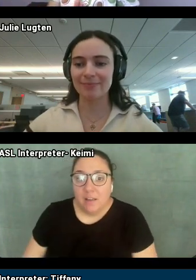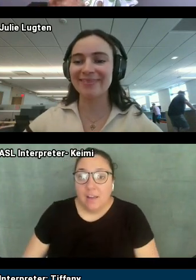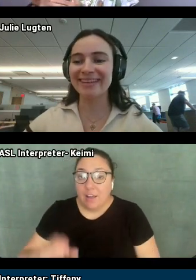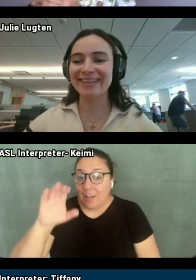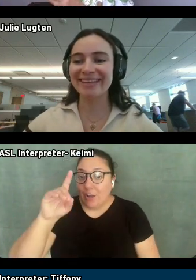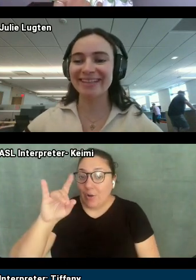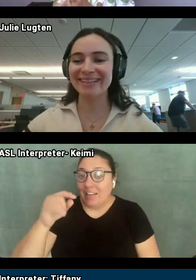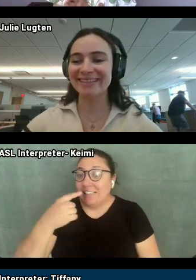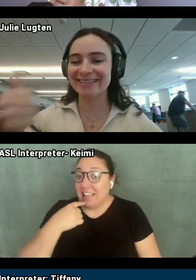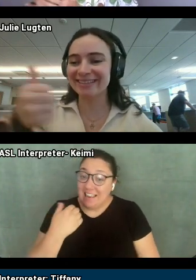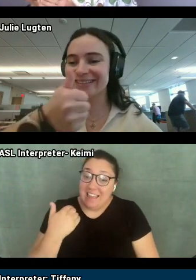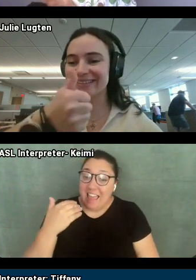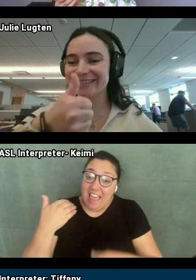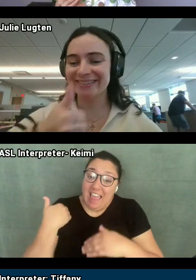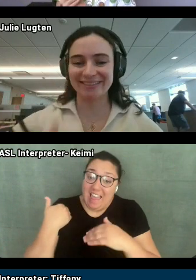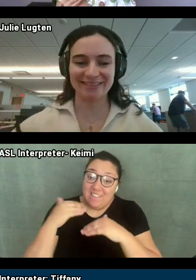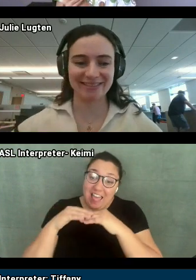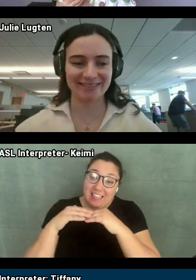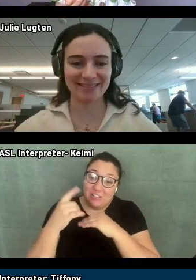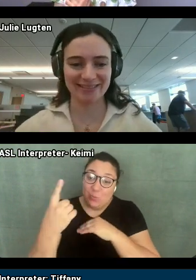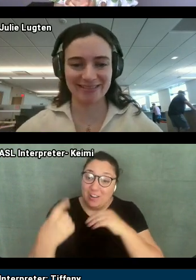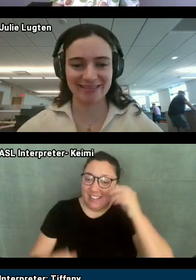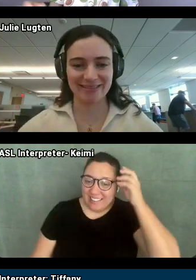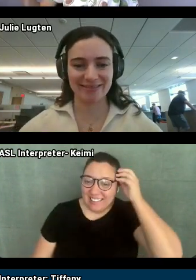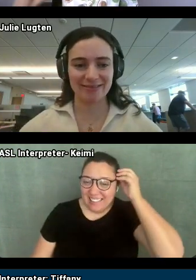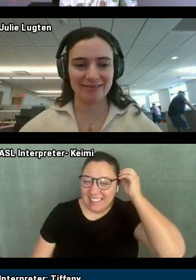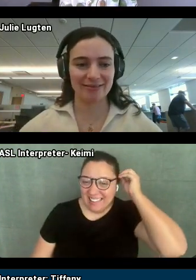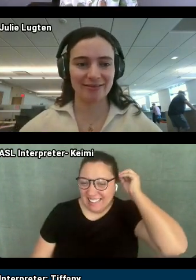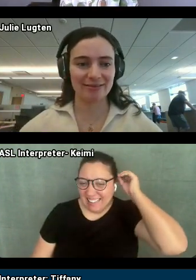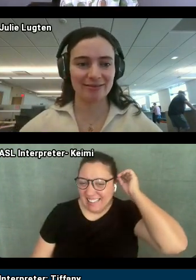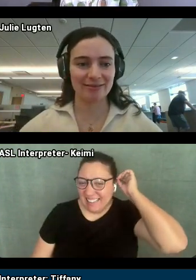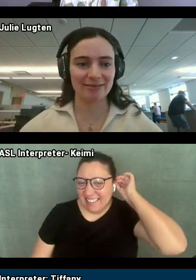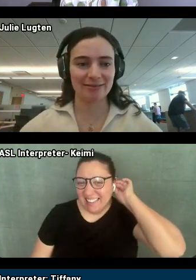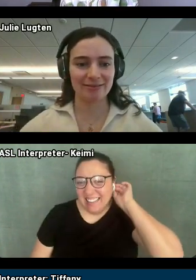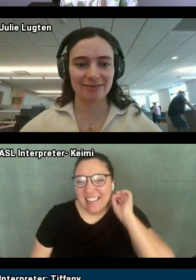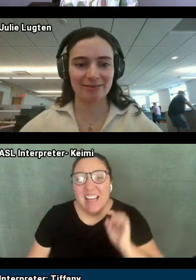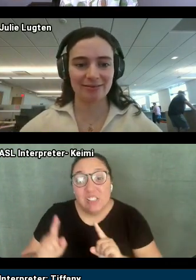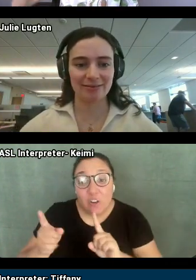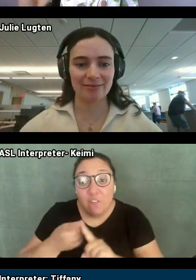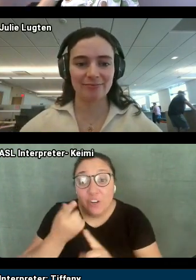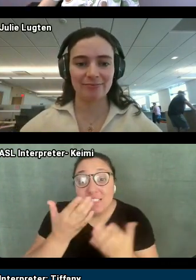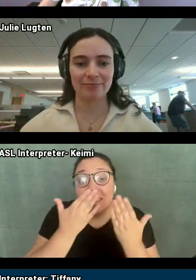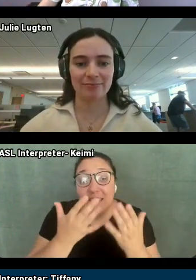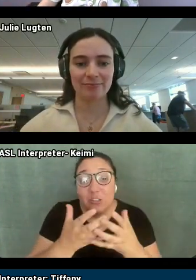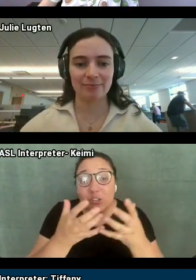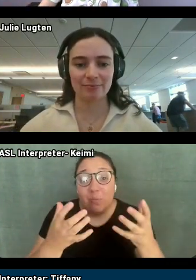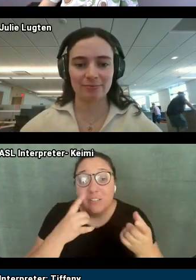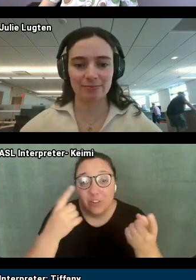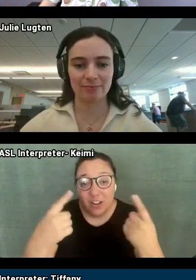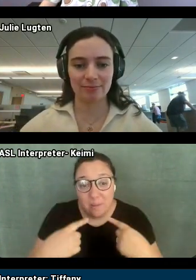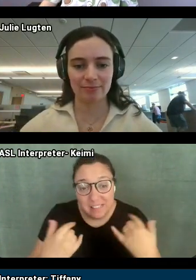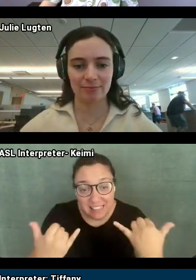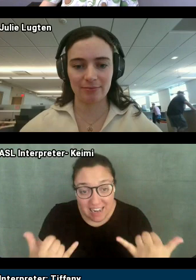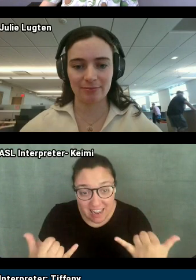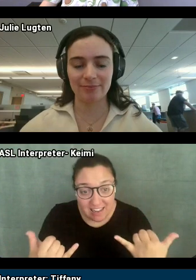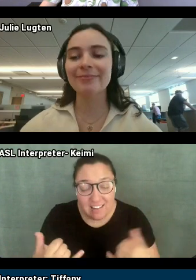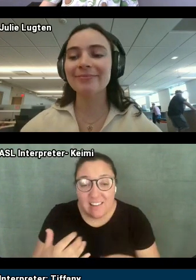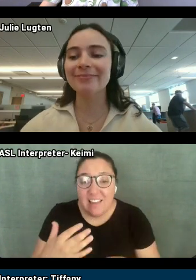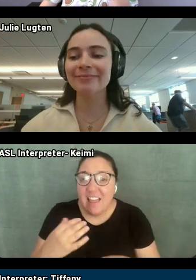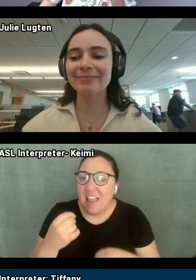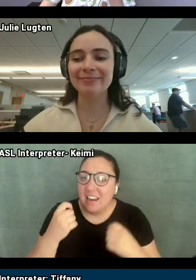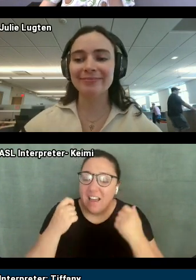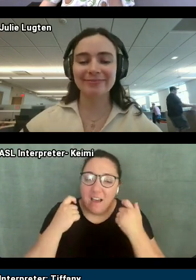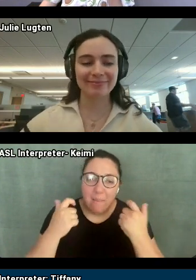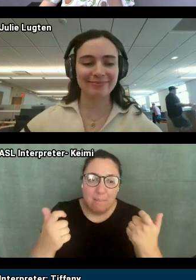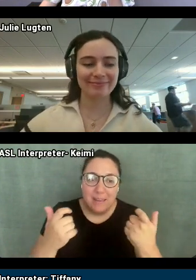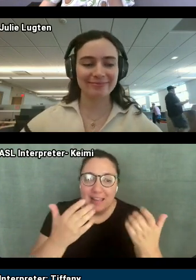one. Oh, okay, perfect. So first of all, thank you all for coming today. And a super big thank you to